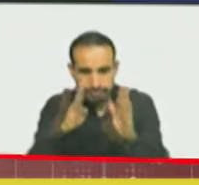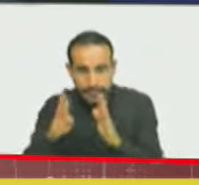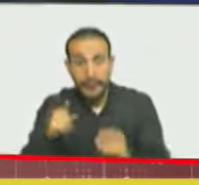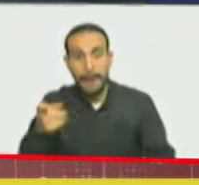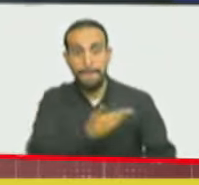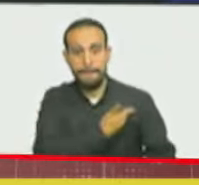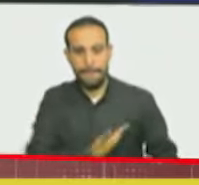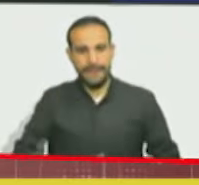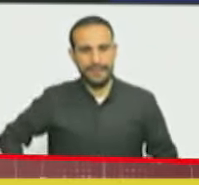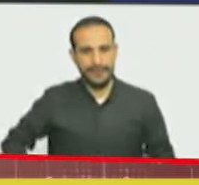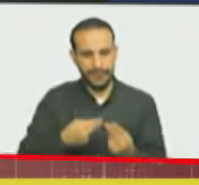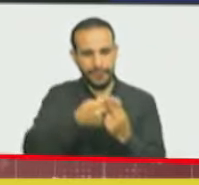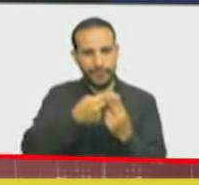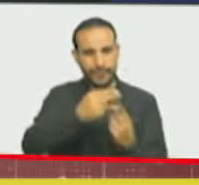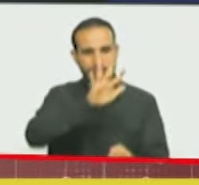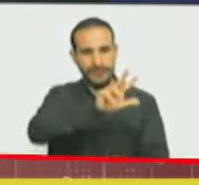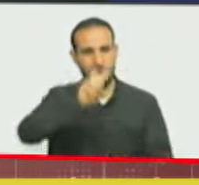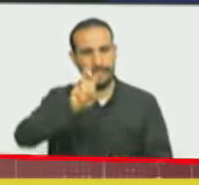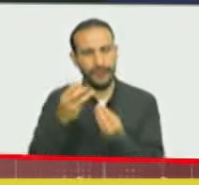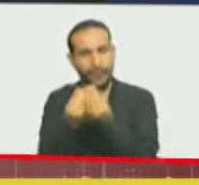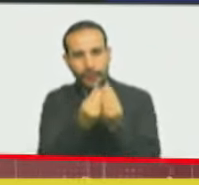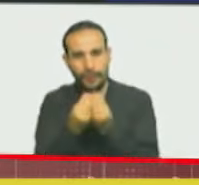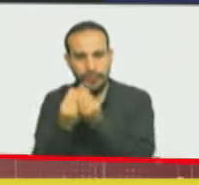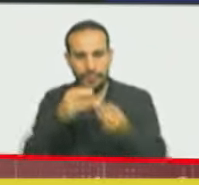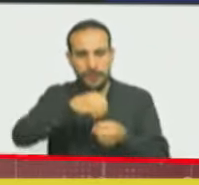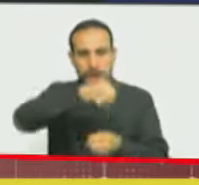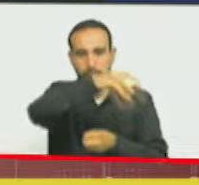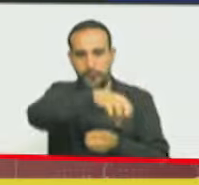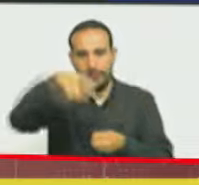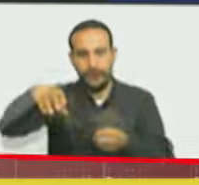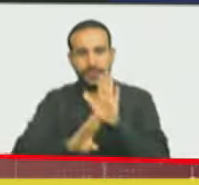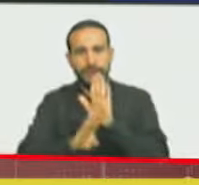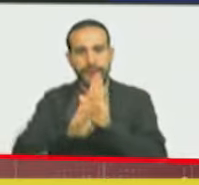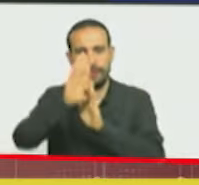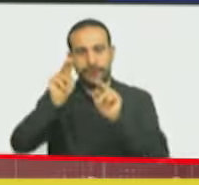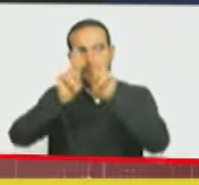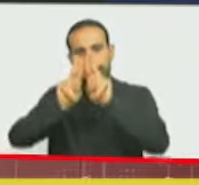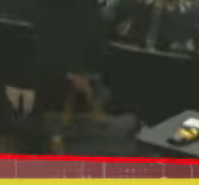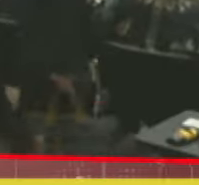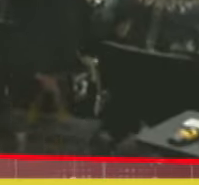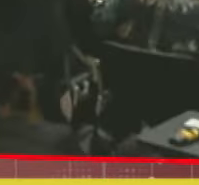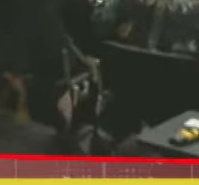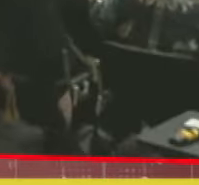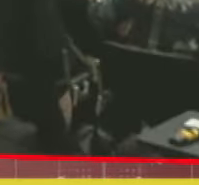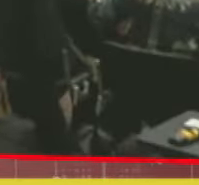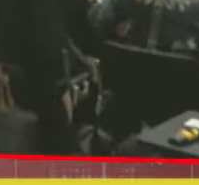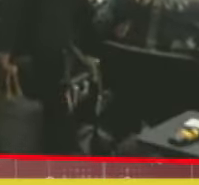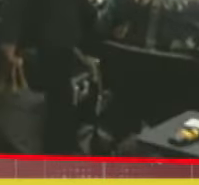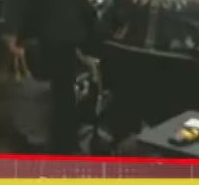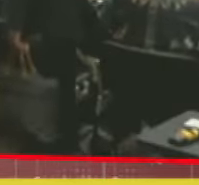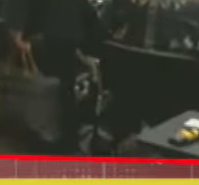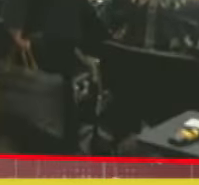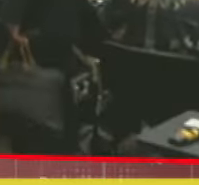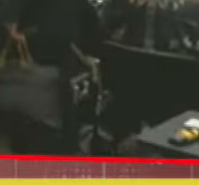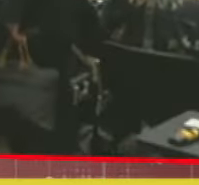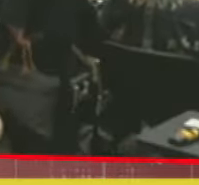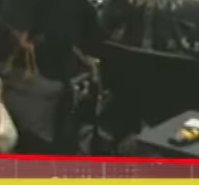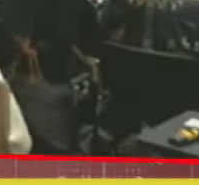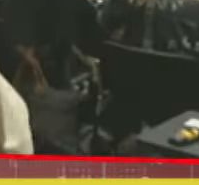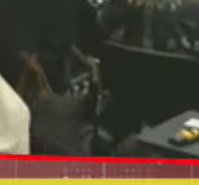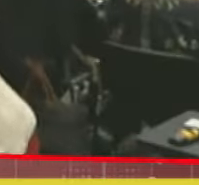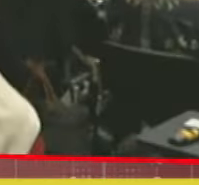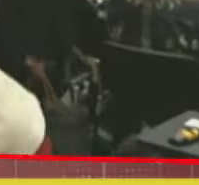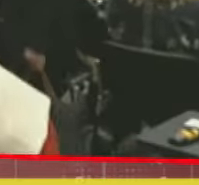only is participating in the consensus of Montevideo, is also is trying to involve directly in their plan